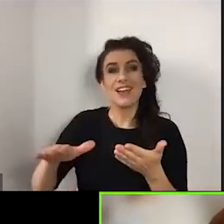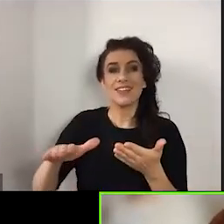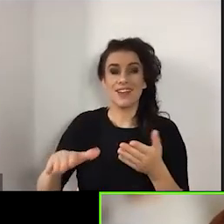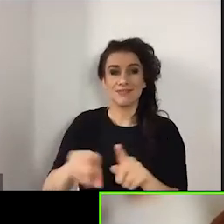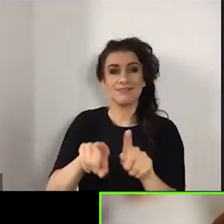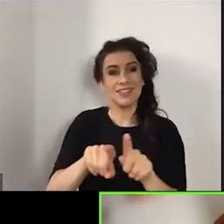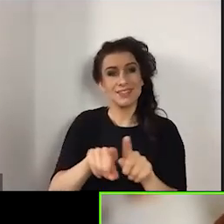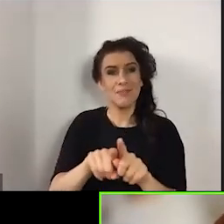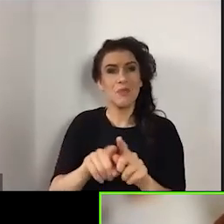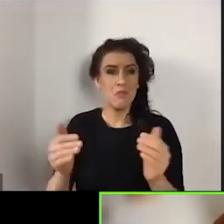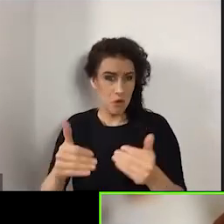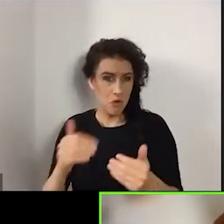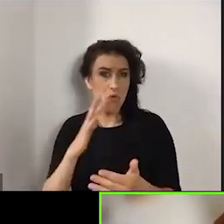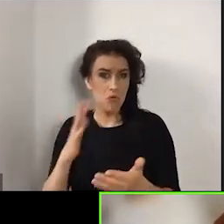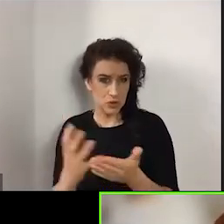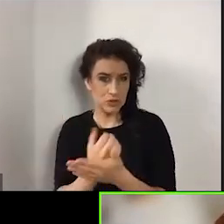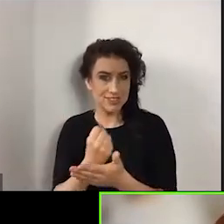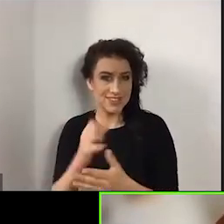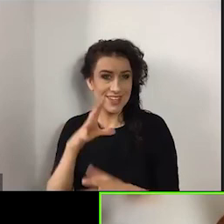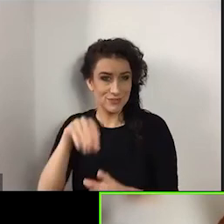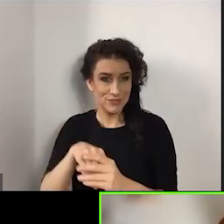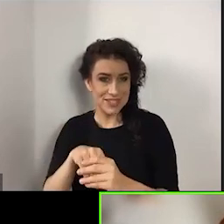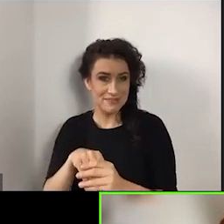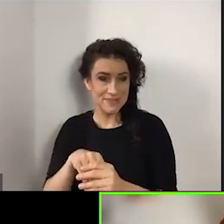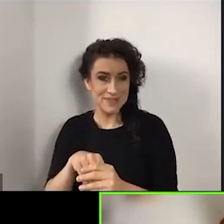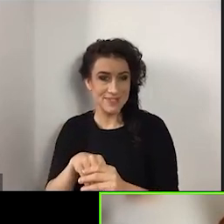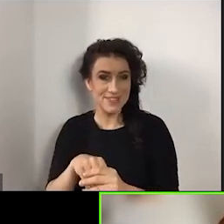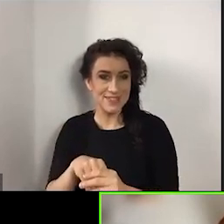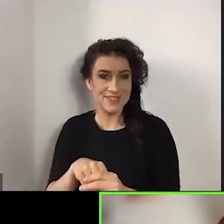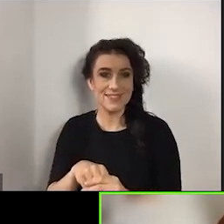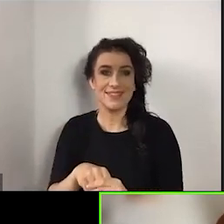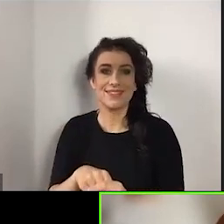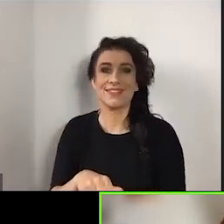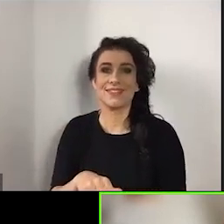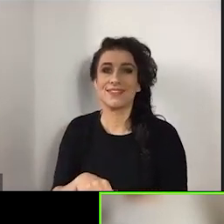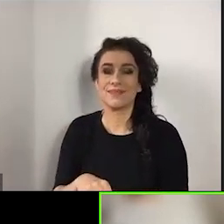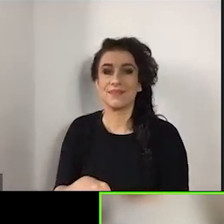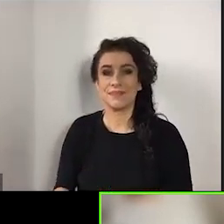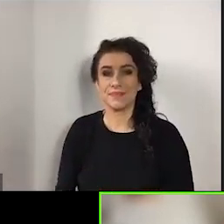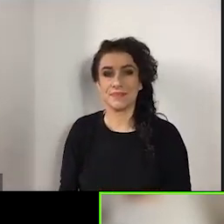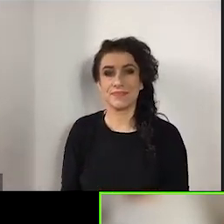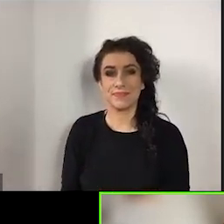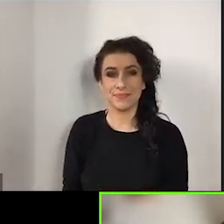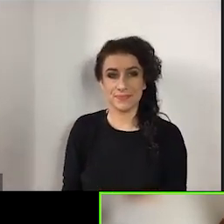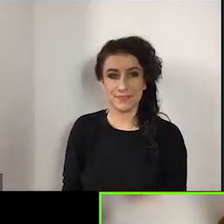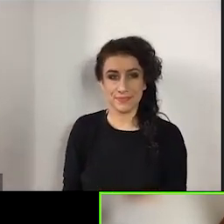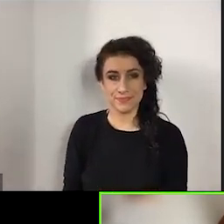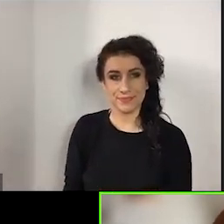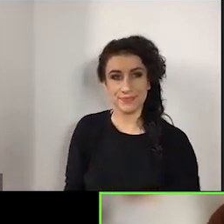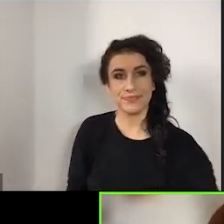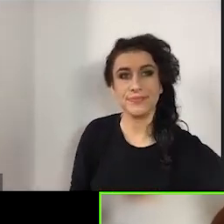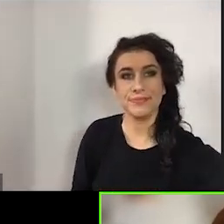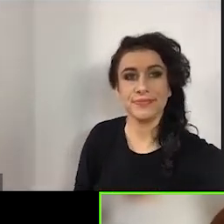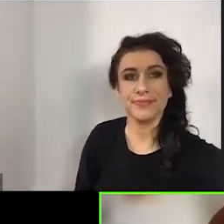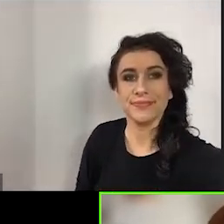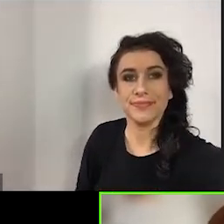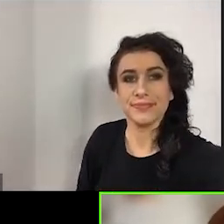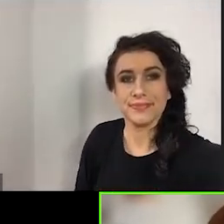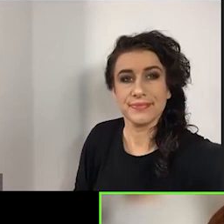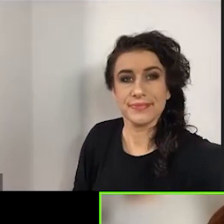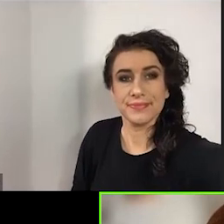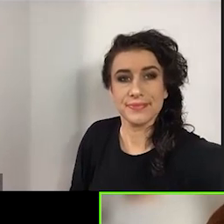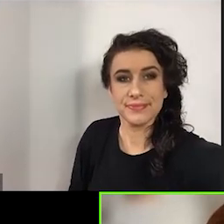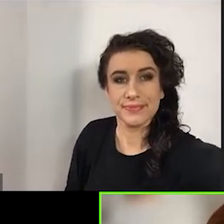written my master's thesis